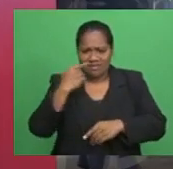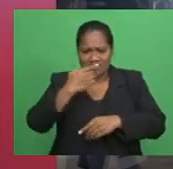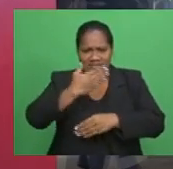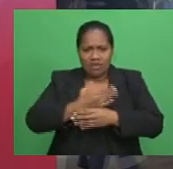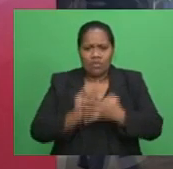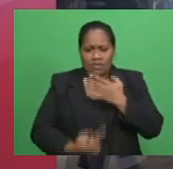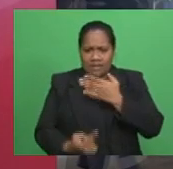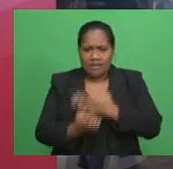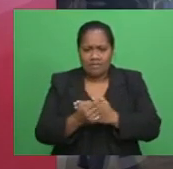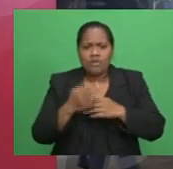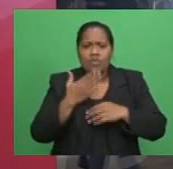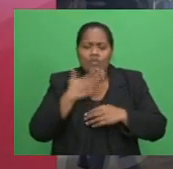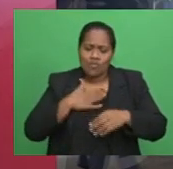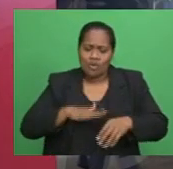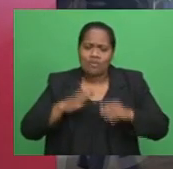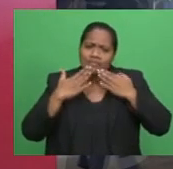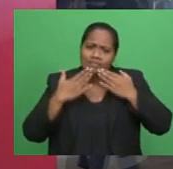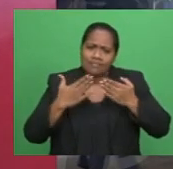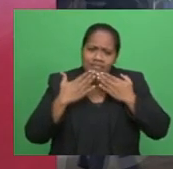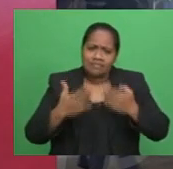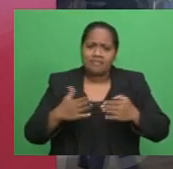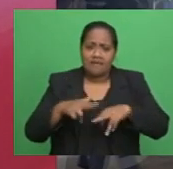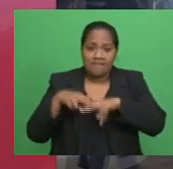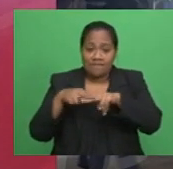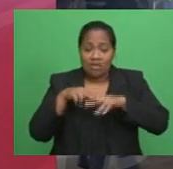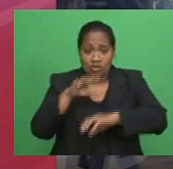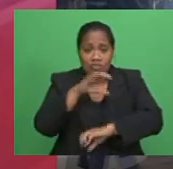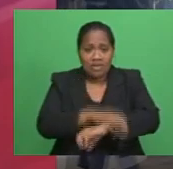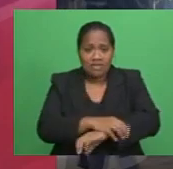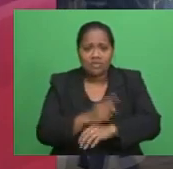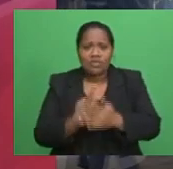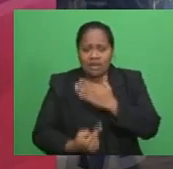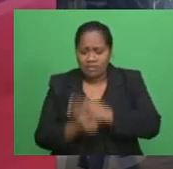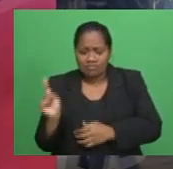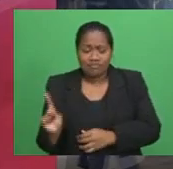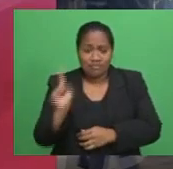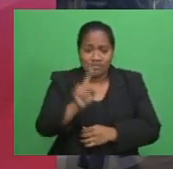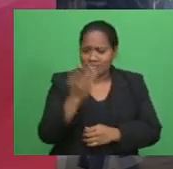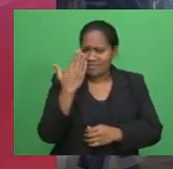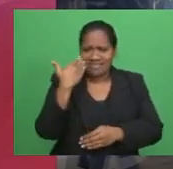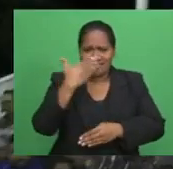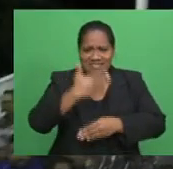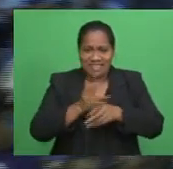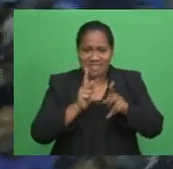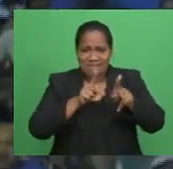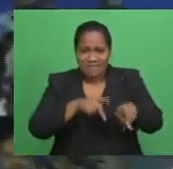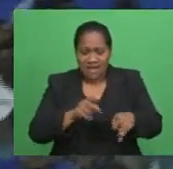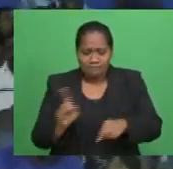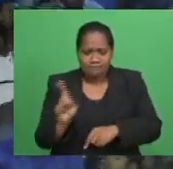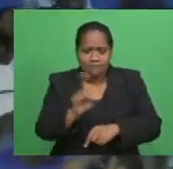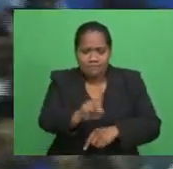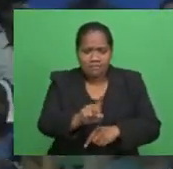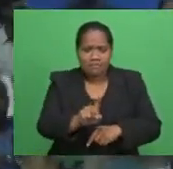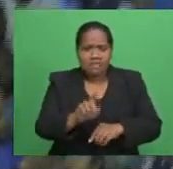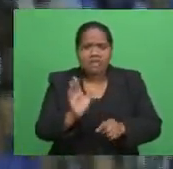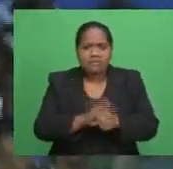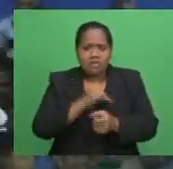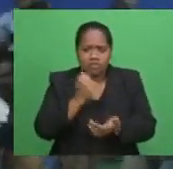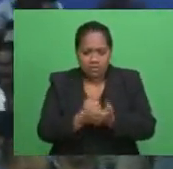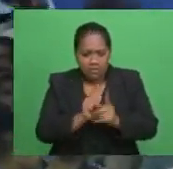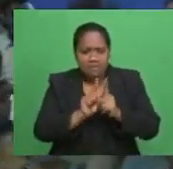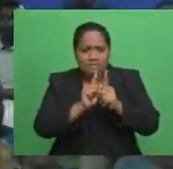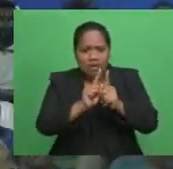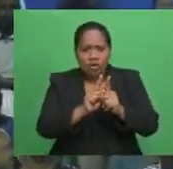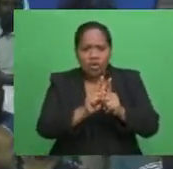commend the Fiji police force who were out at Churchill Park last night enforcing the COVID-safe measures.